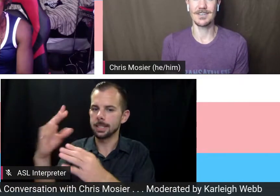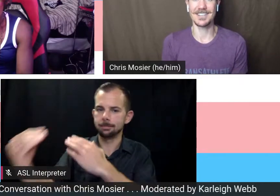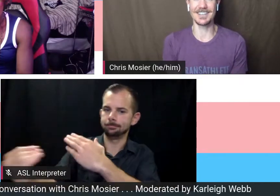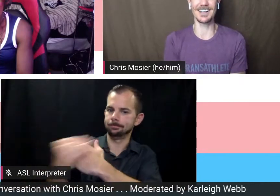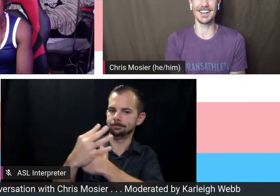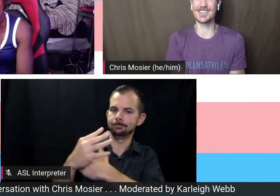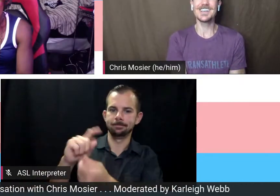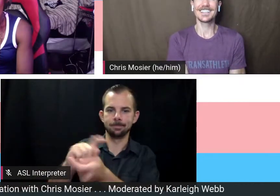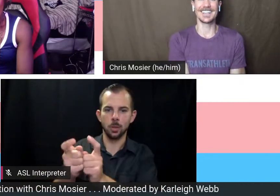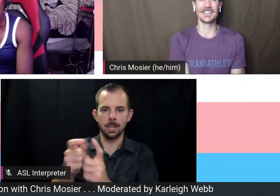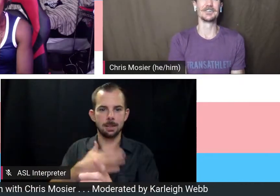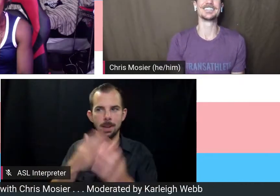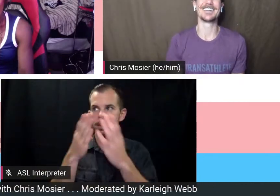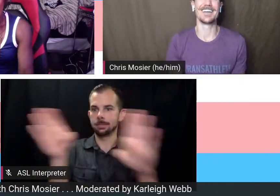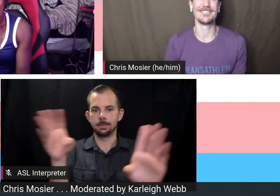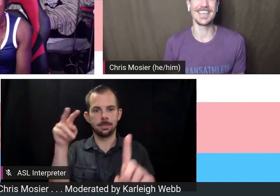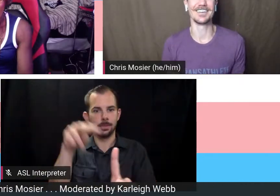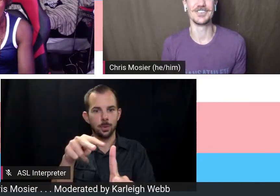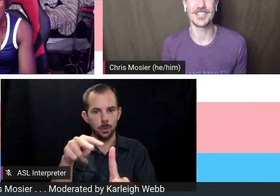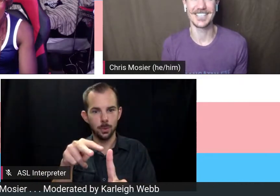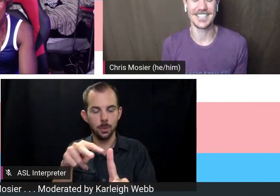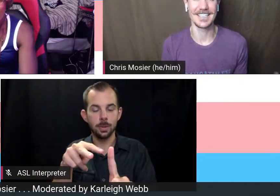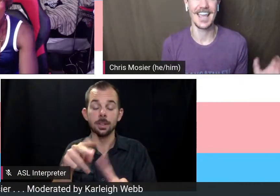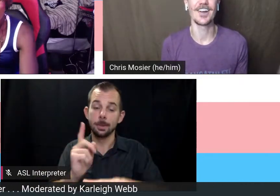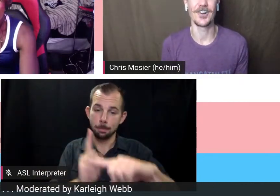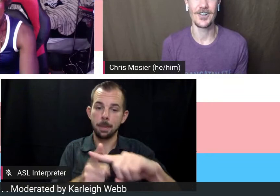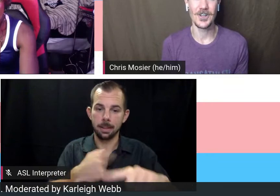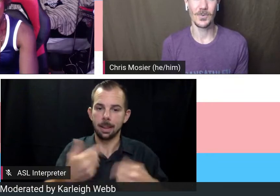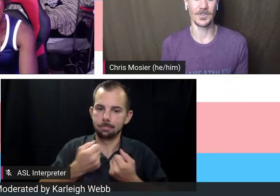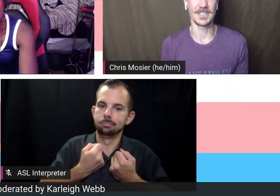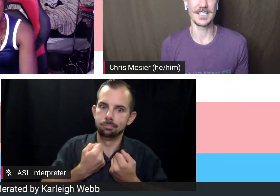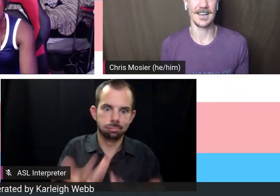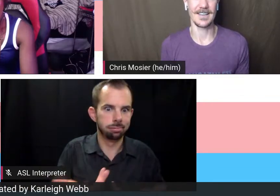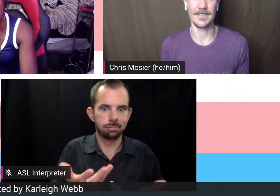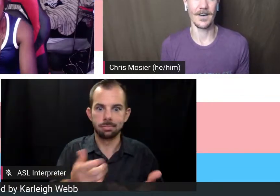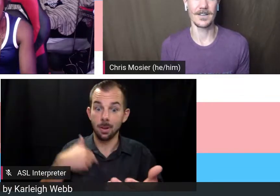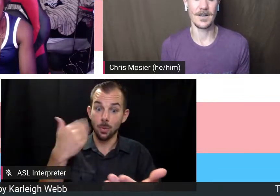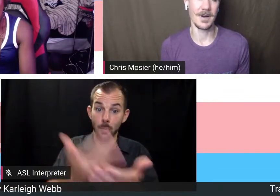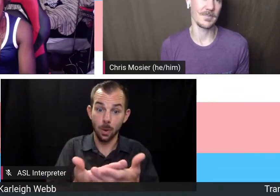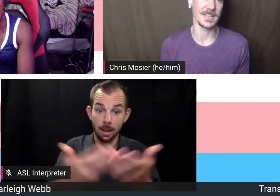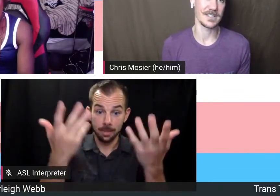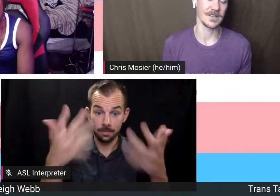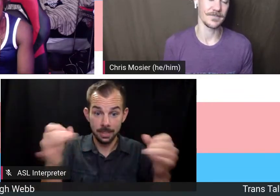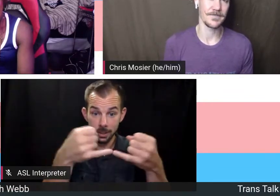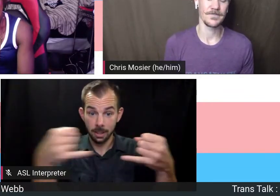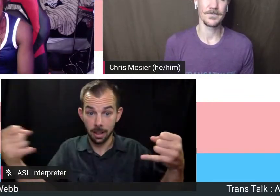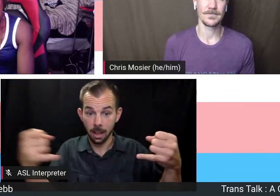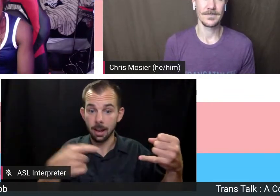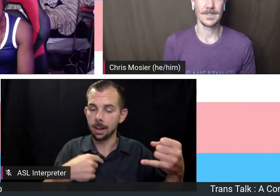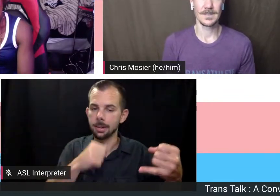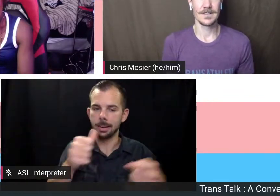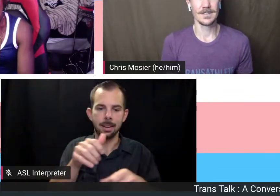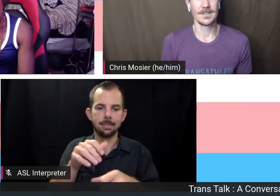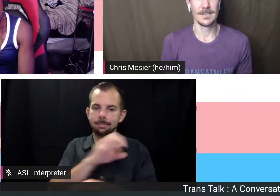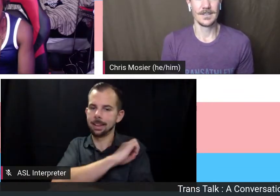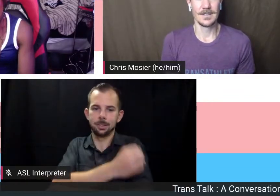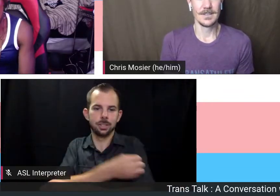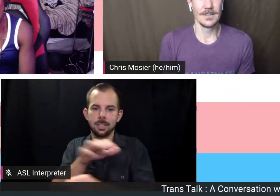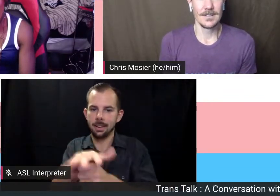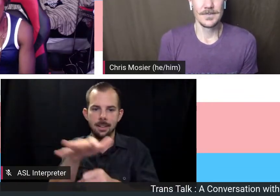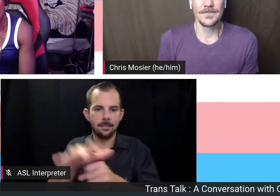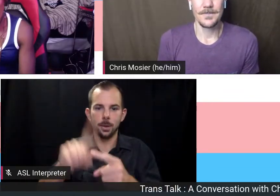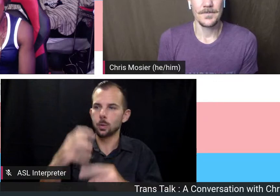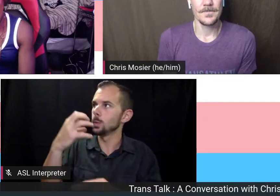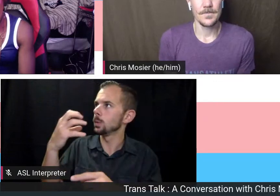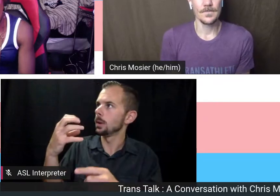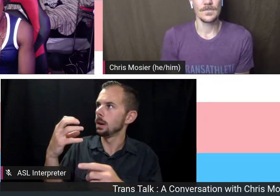was so exhausted. I literally did not have the energy to care what this guy thought about me. So now, when